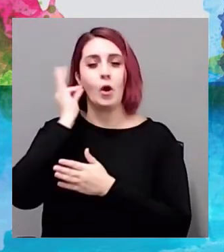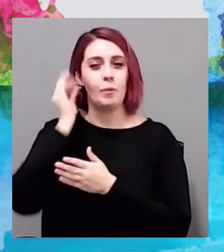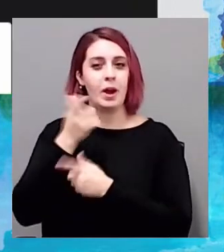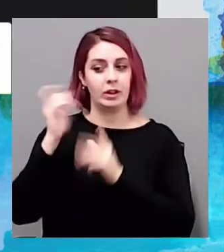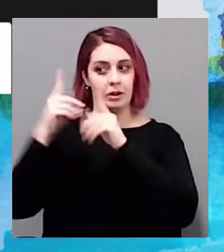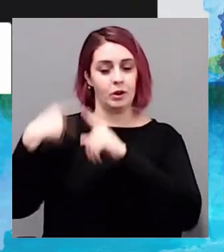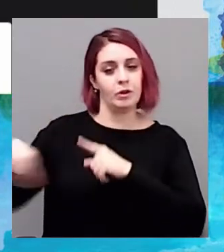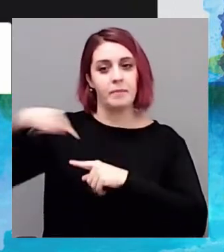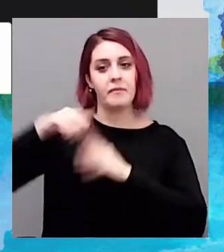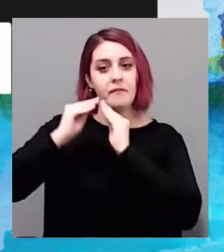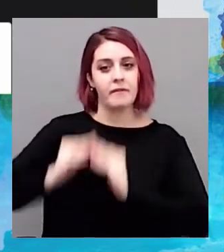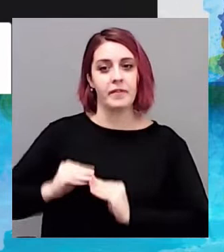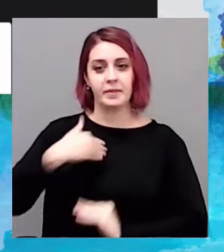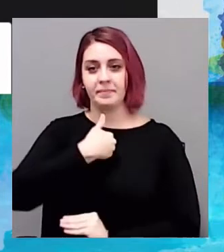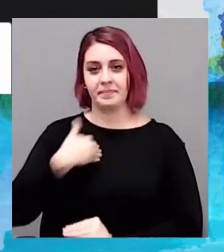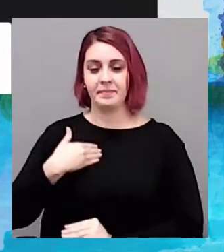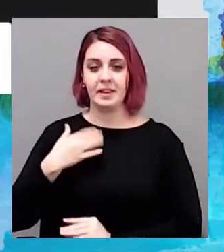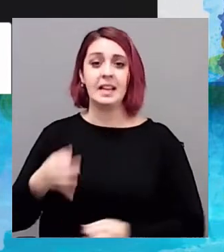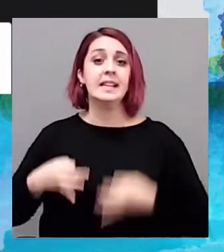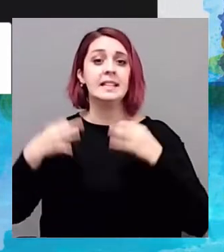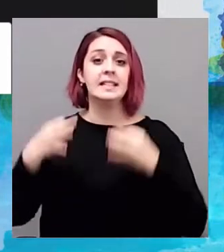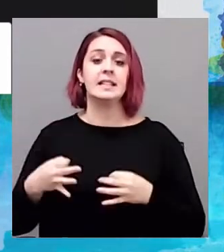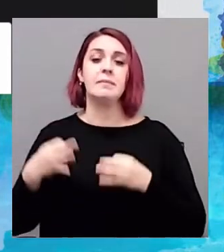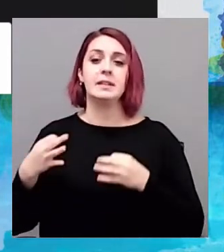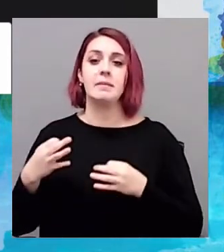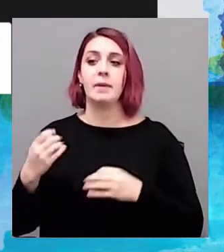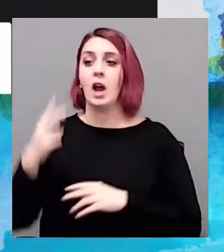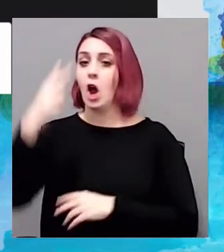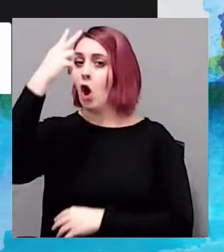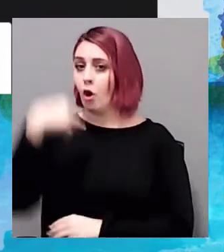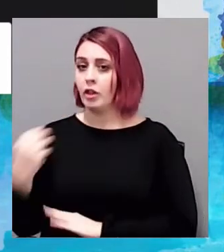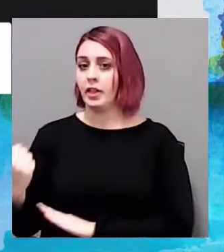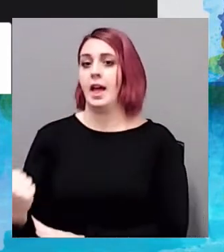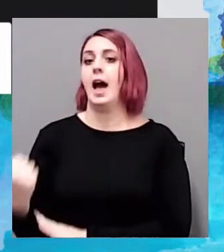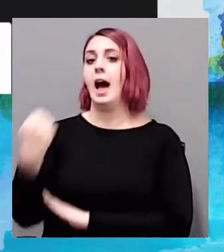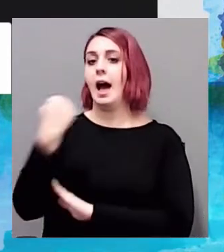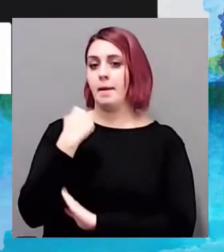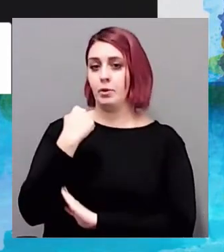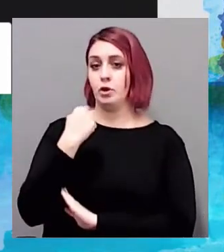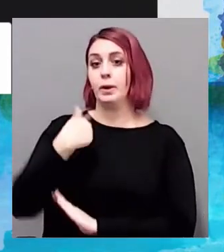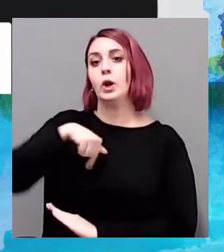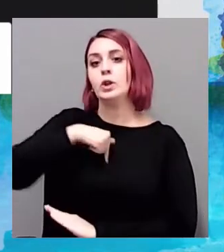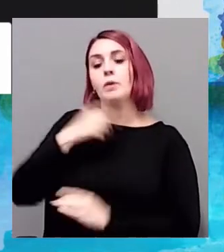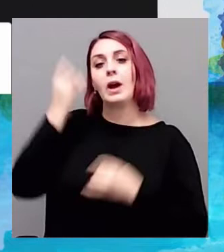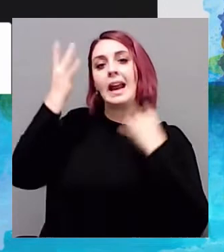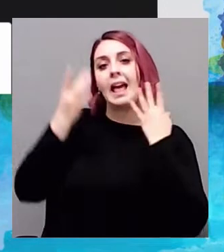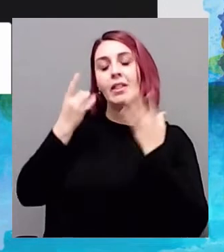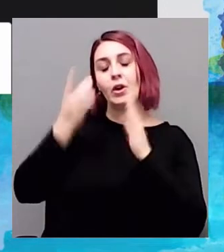colleagues and with the support of the ONCE organization